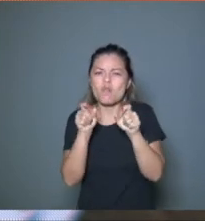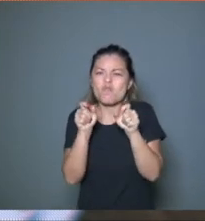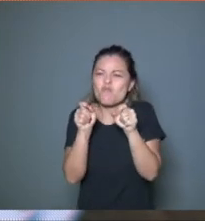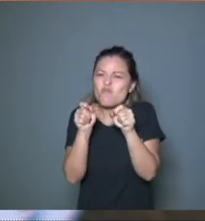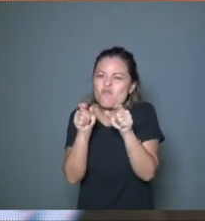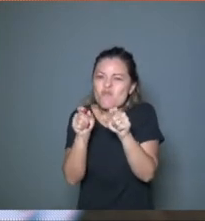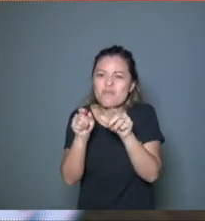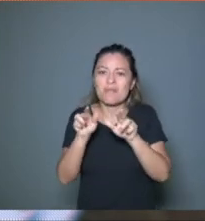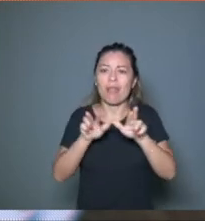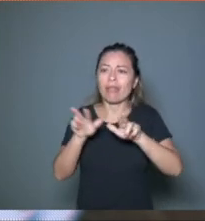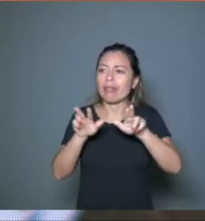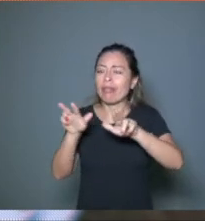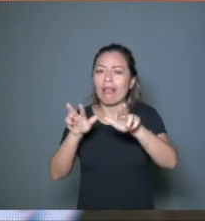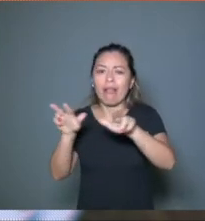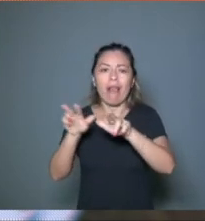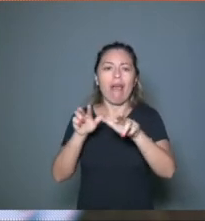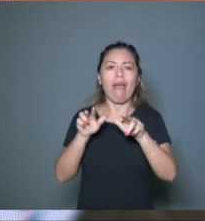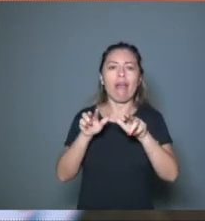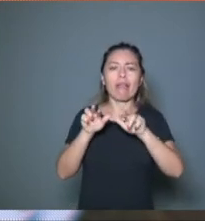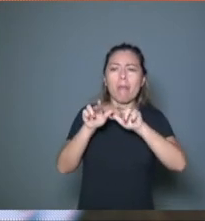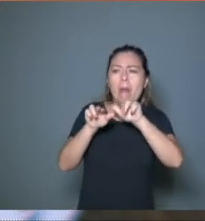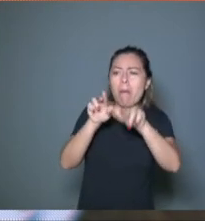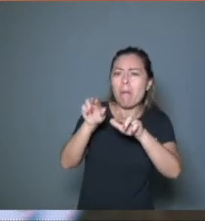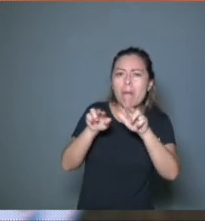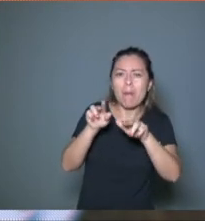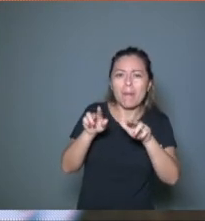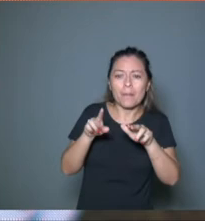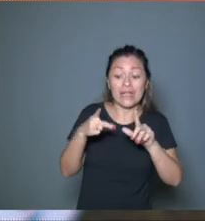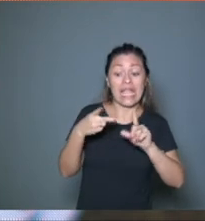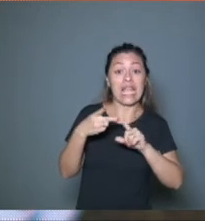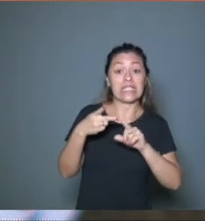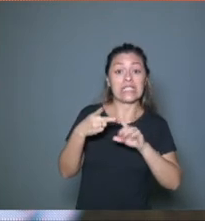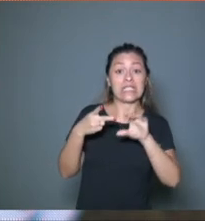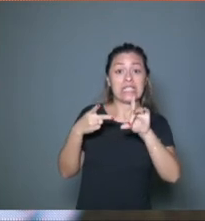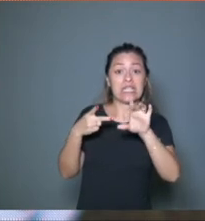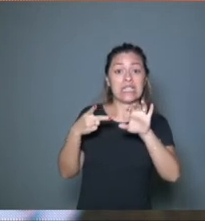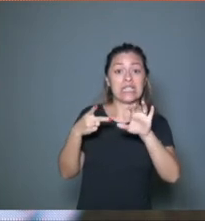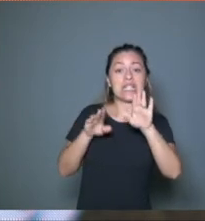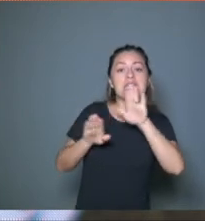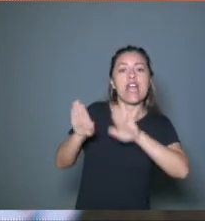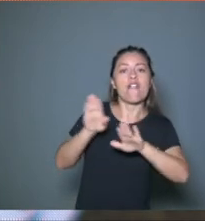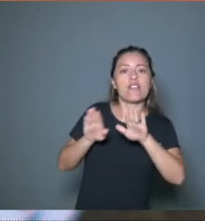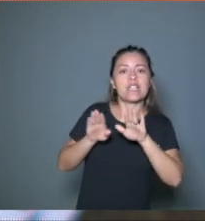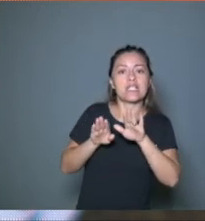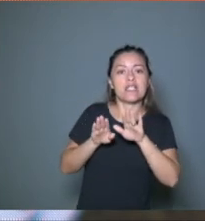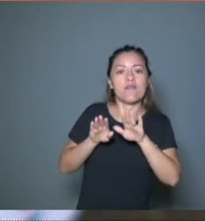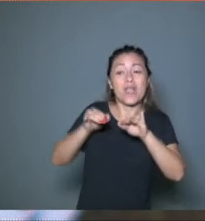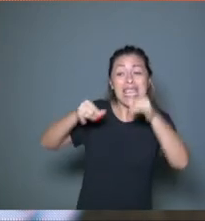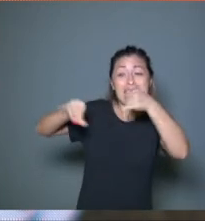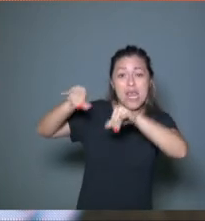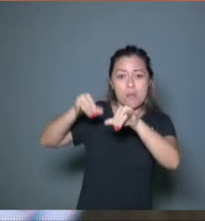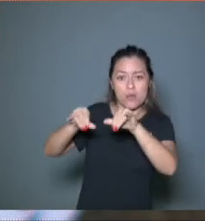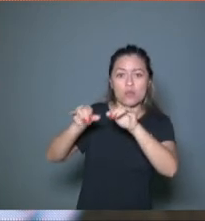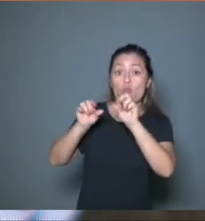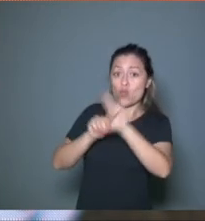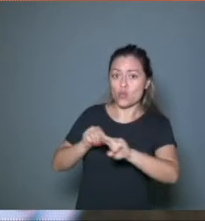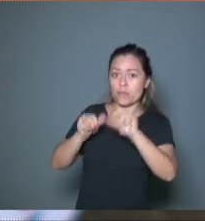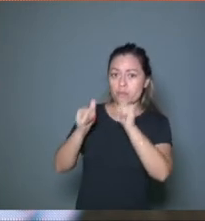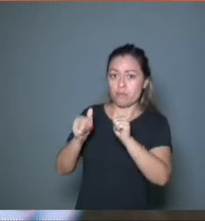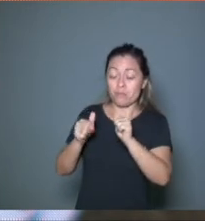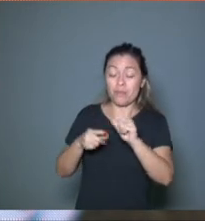Biologic chemicals that uses that help us, for instance, with caterpillars, stink bugs. We're reducing the use